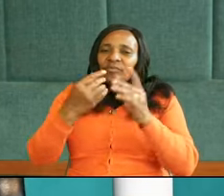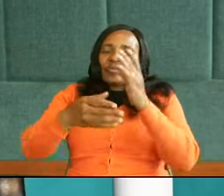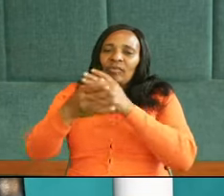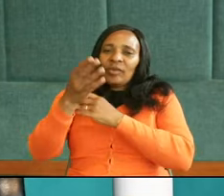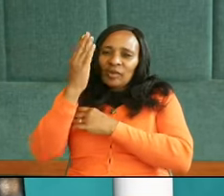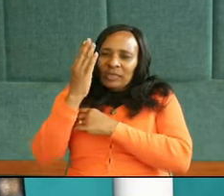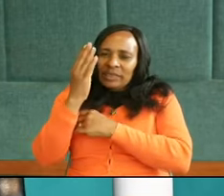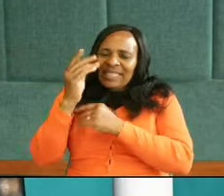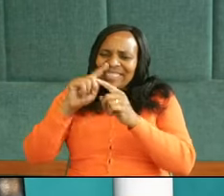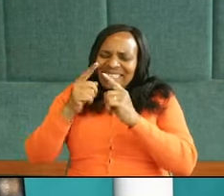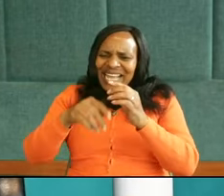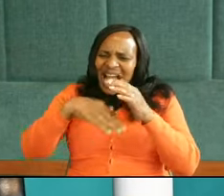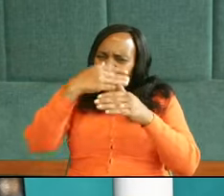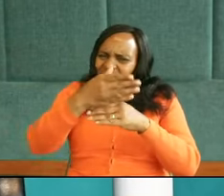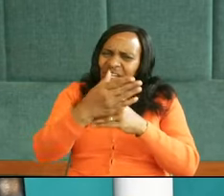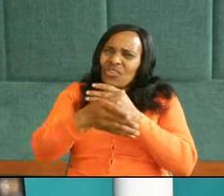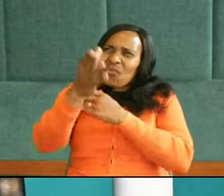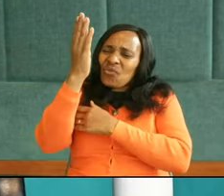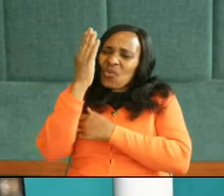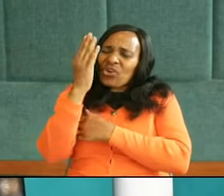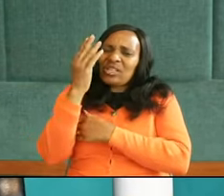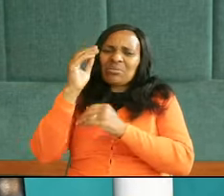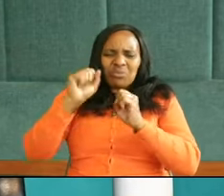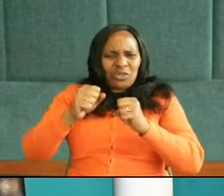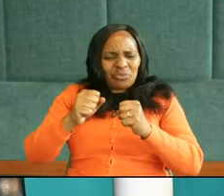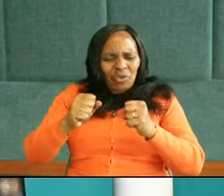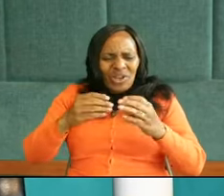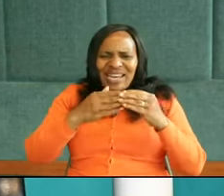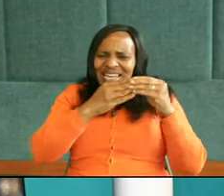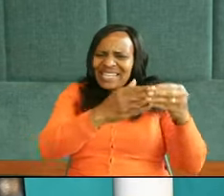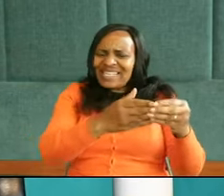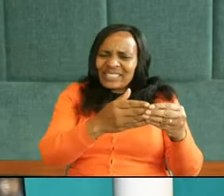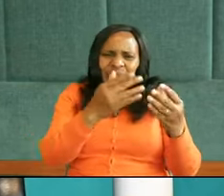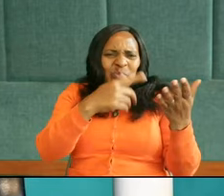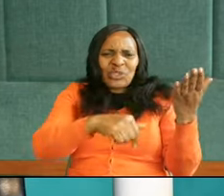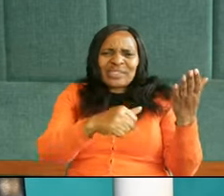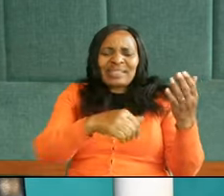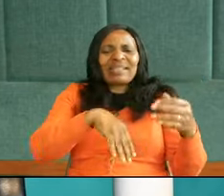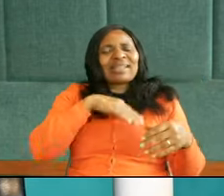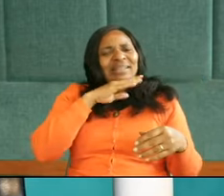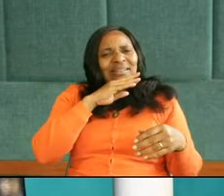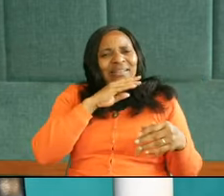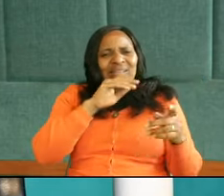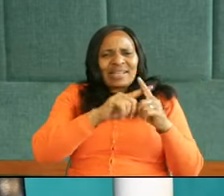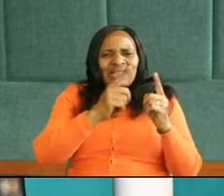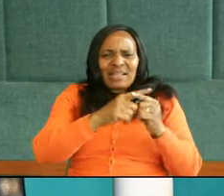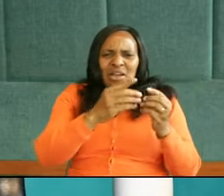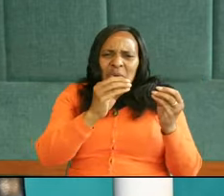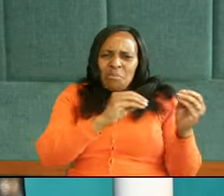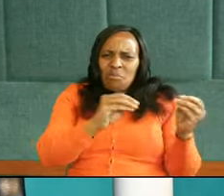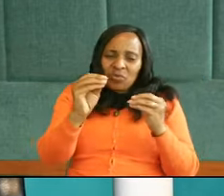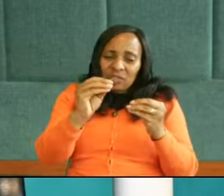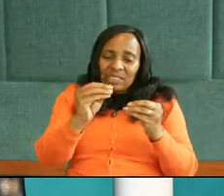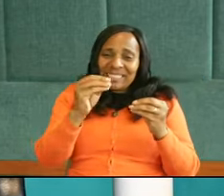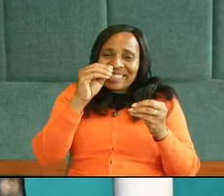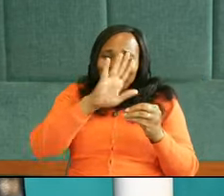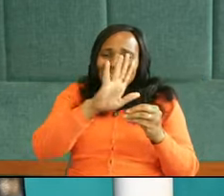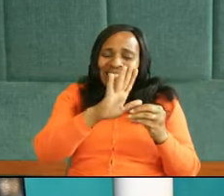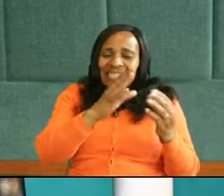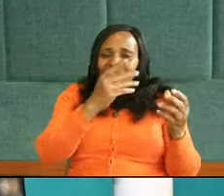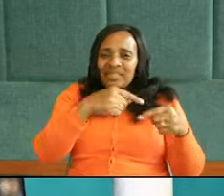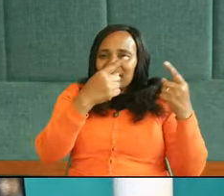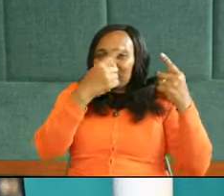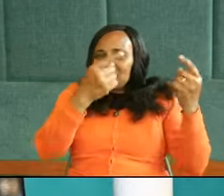what life outside of God really leads to, which is death. And God removes his success, which he gave